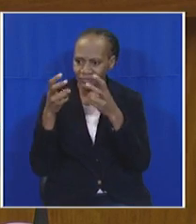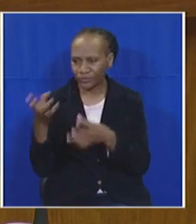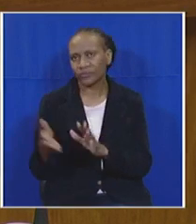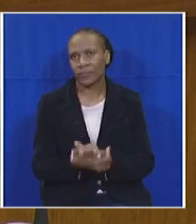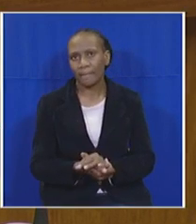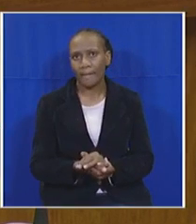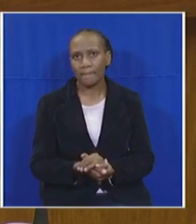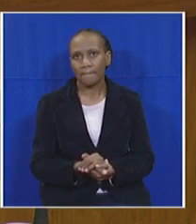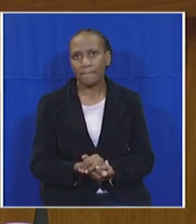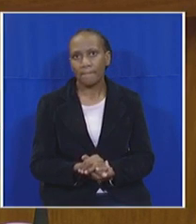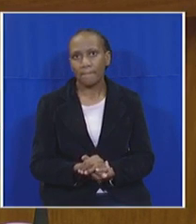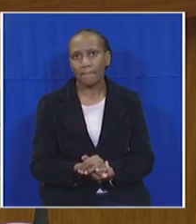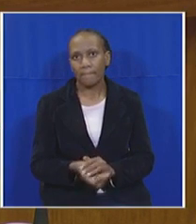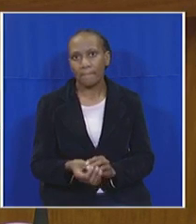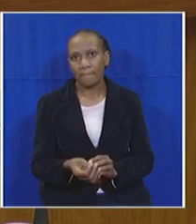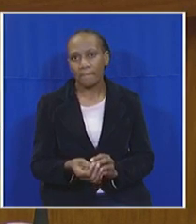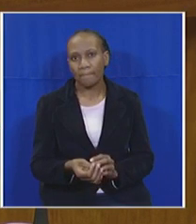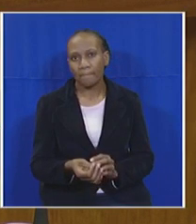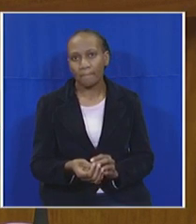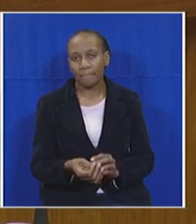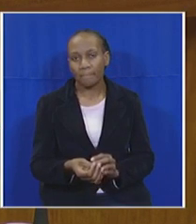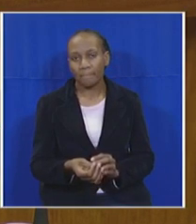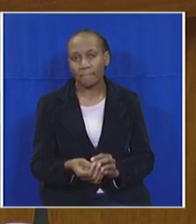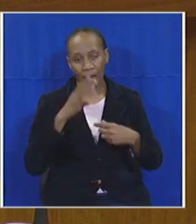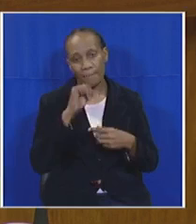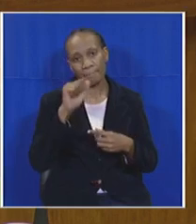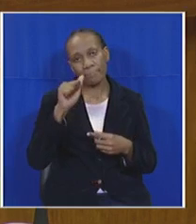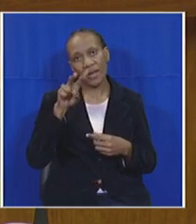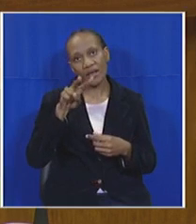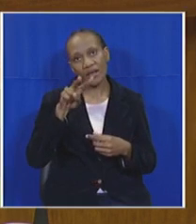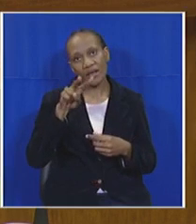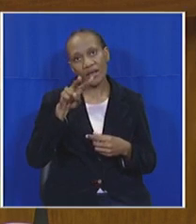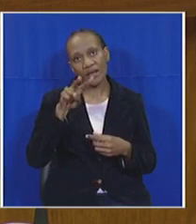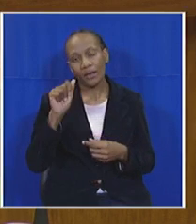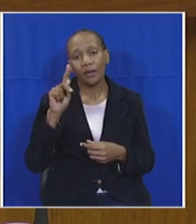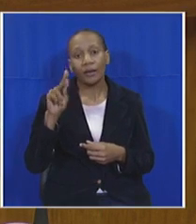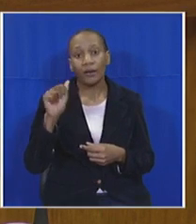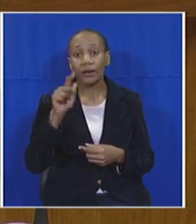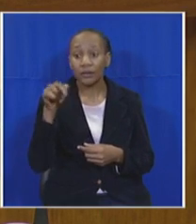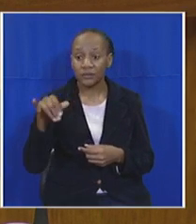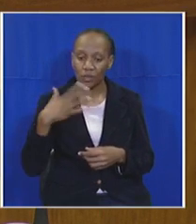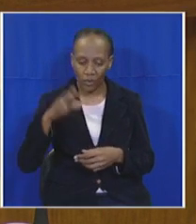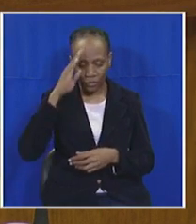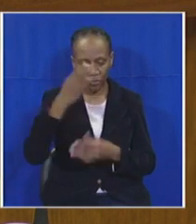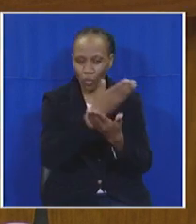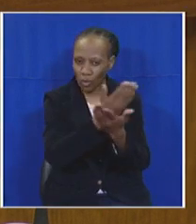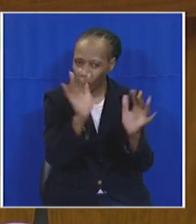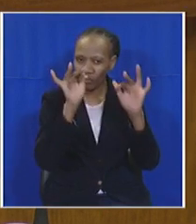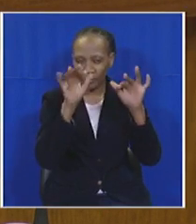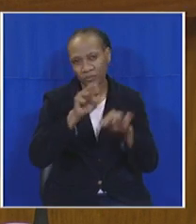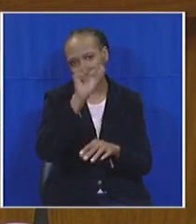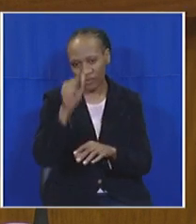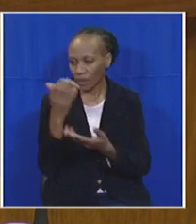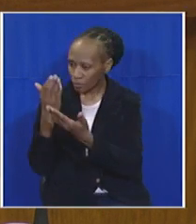Ngingumavilakazi uMamphephethe wakwaMthembu ngibingelela izakhamuzi zaseNingizimu Afrika kanye namakhosi endabuko ezifundazweni